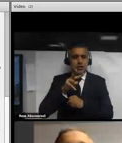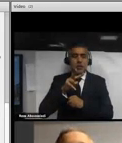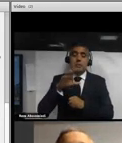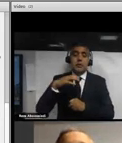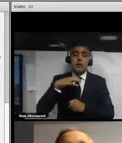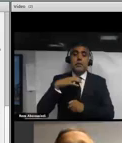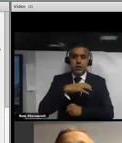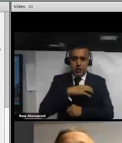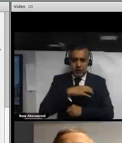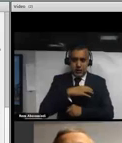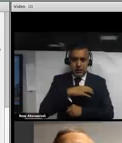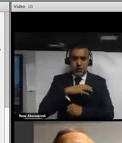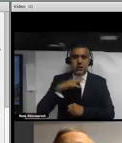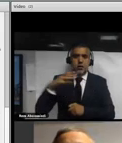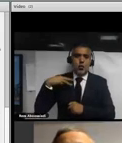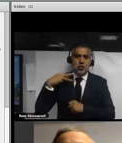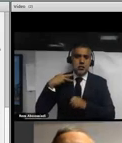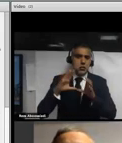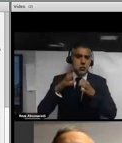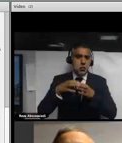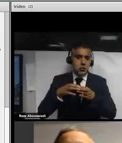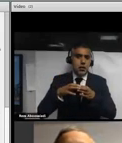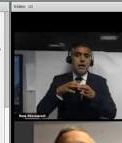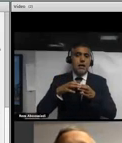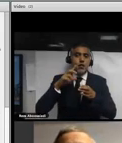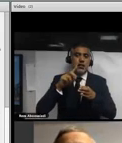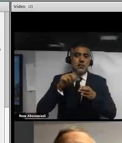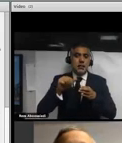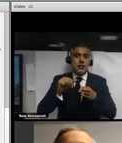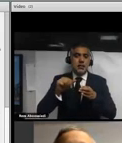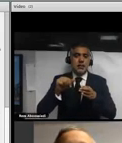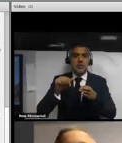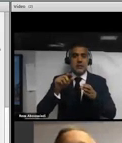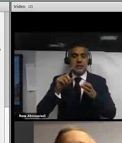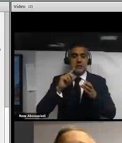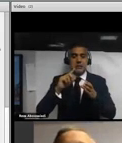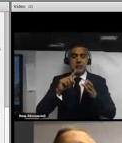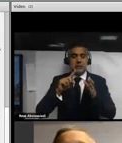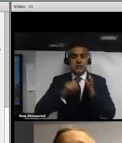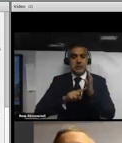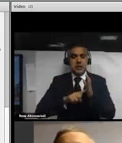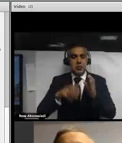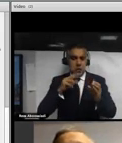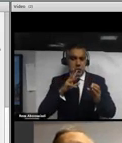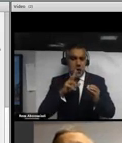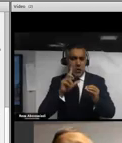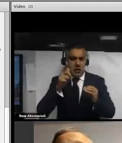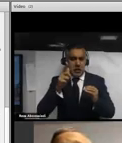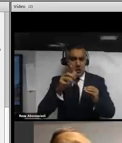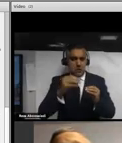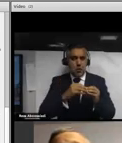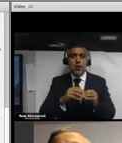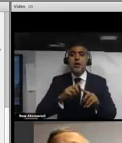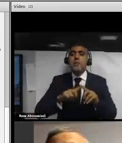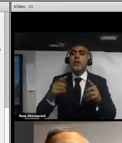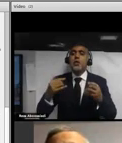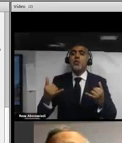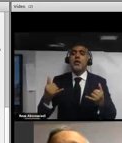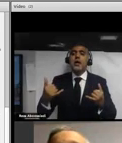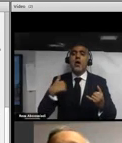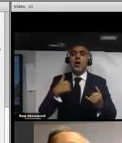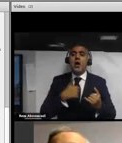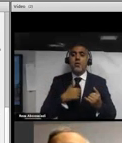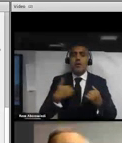Commission's Washington Group on Disability Statistics that I will talk more about. But basically, we now have a set of